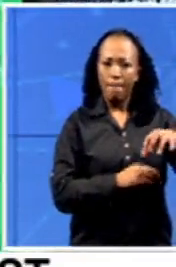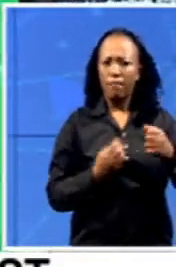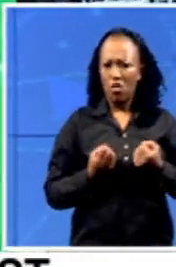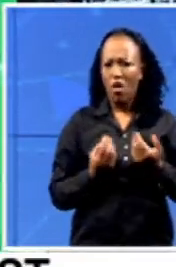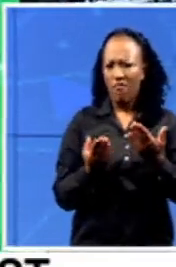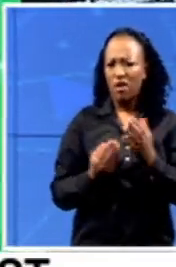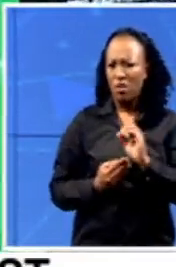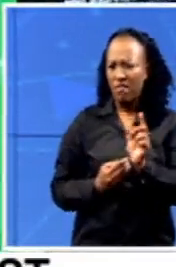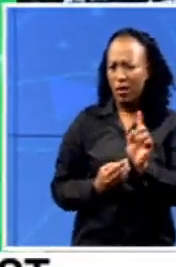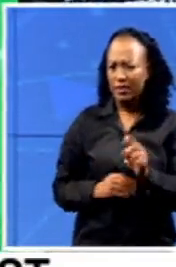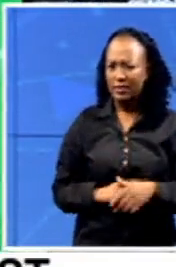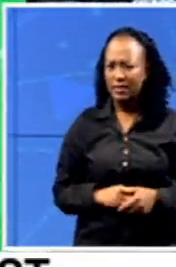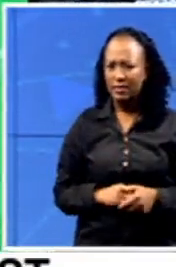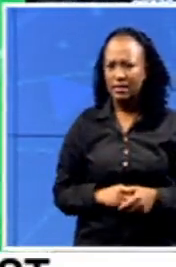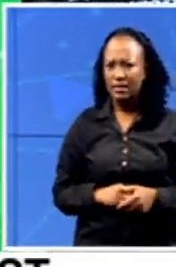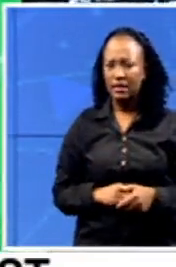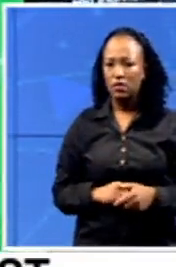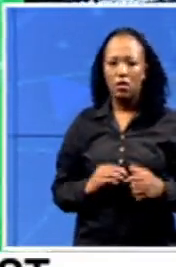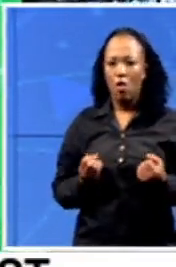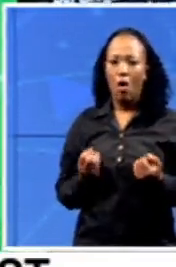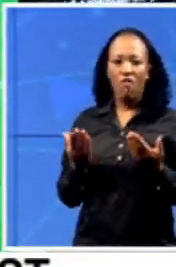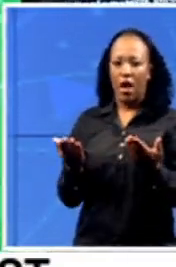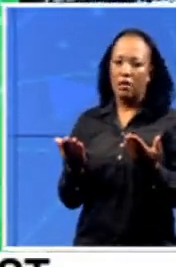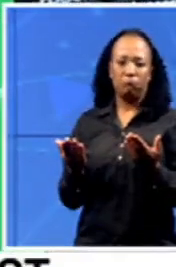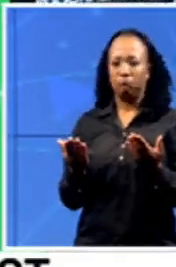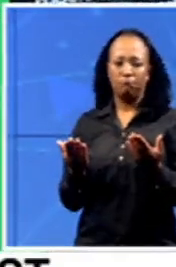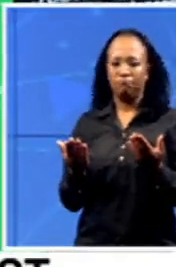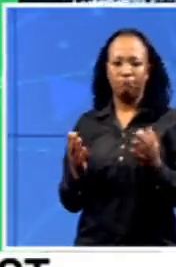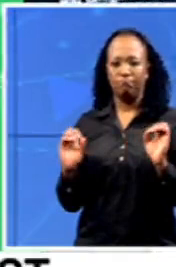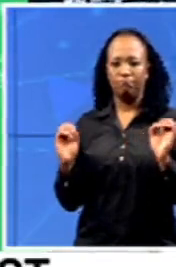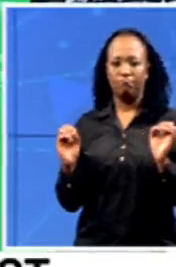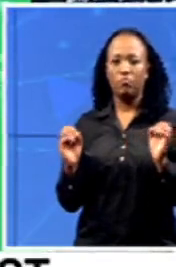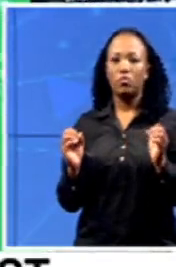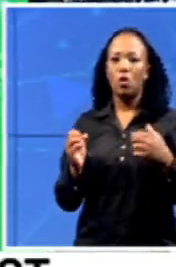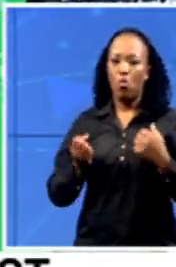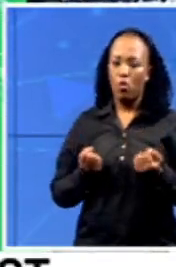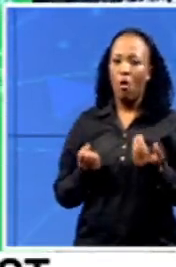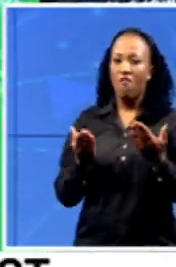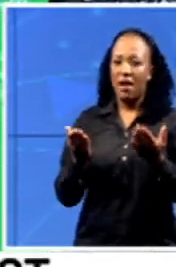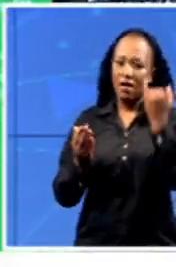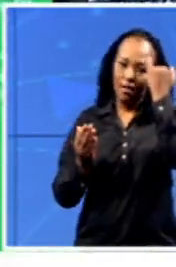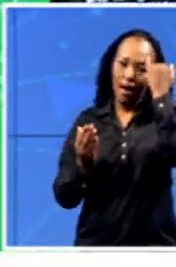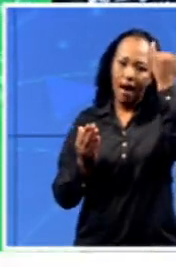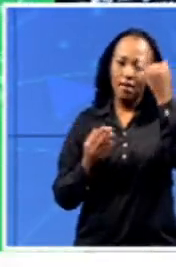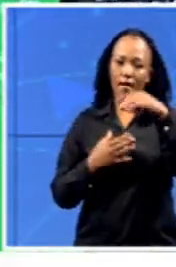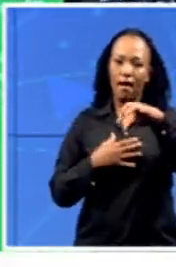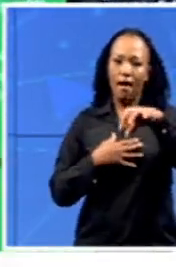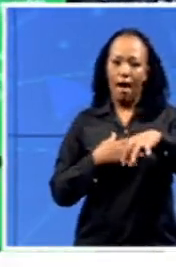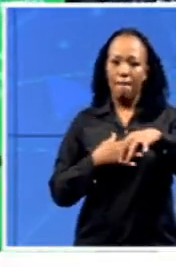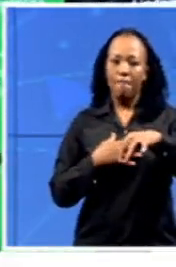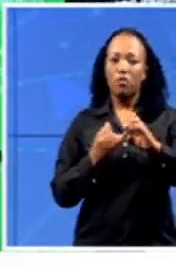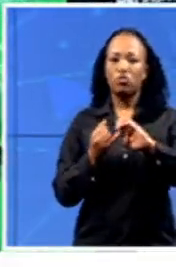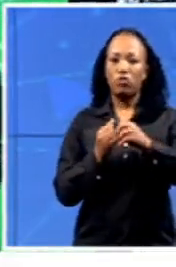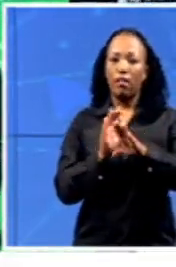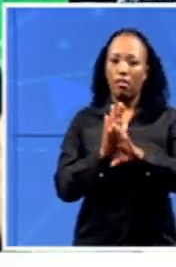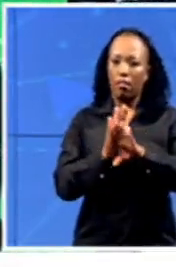here? So we're not offering anything, a product, but we're just offering our ideas as to how we're going to recover